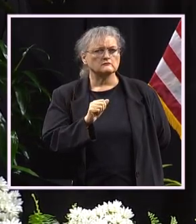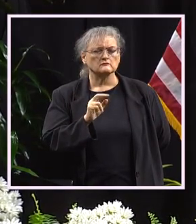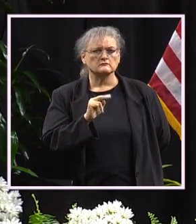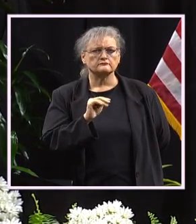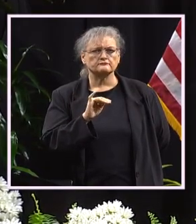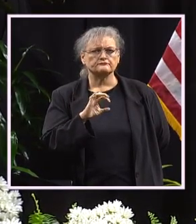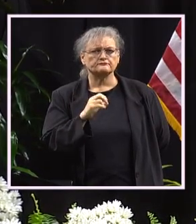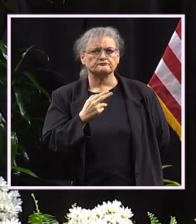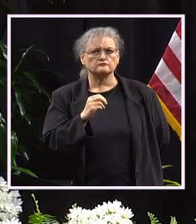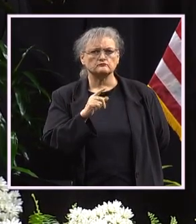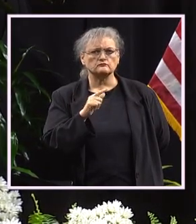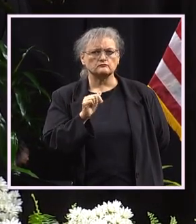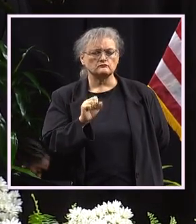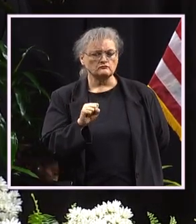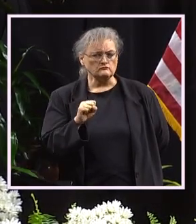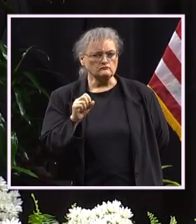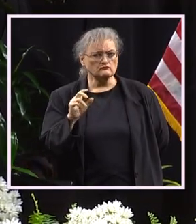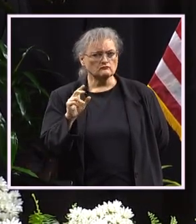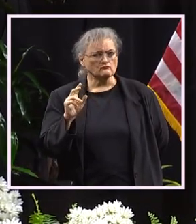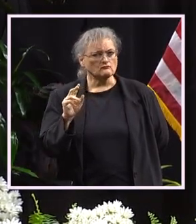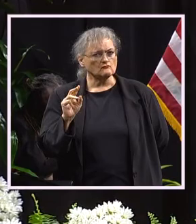Nicholas Alexander DeCourt.